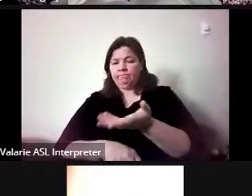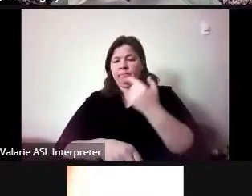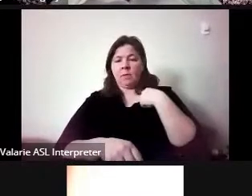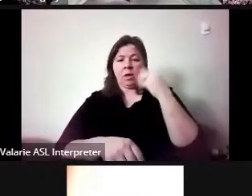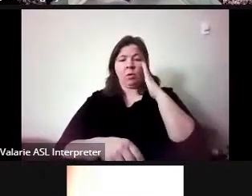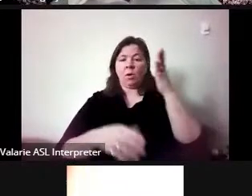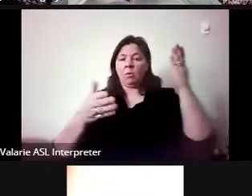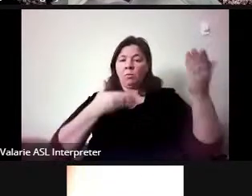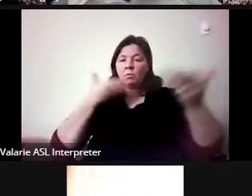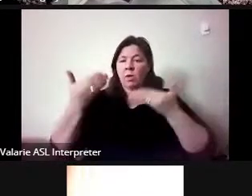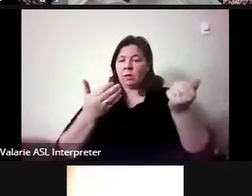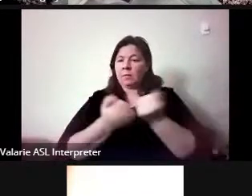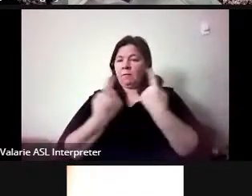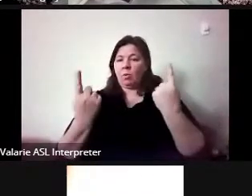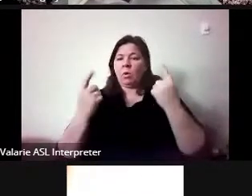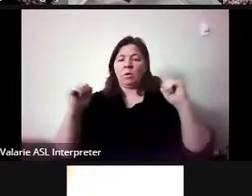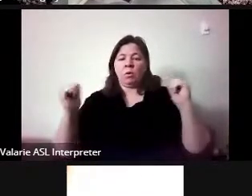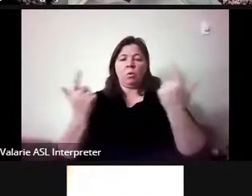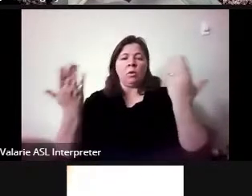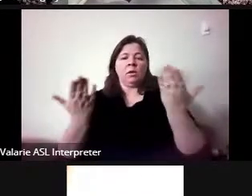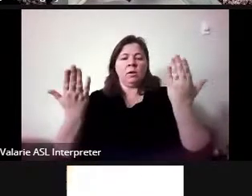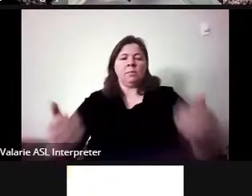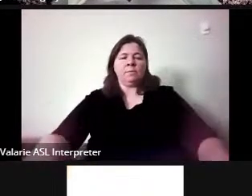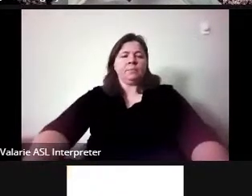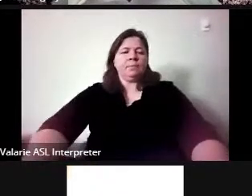just welcome you all here.